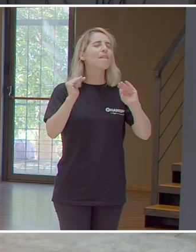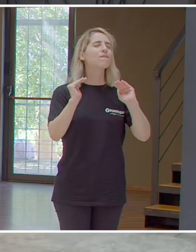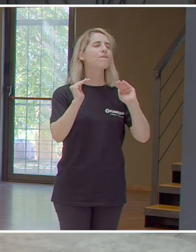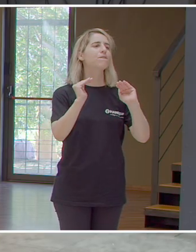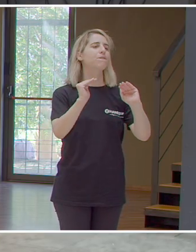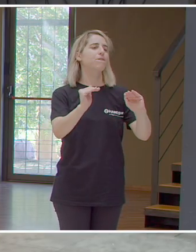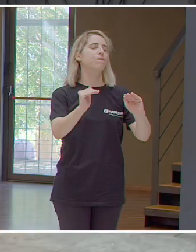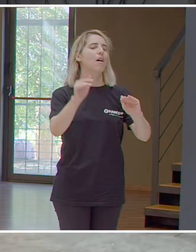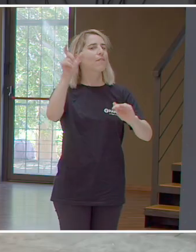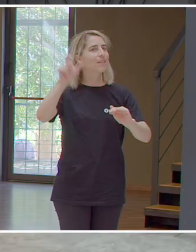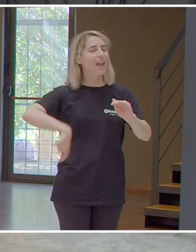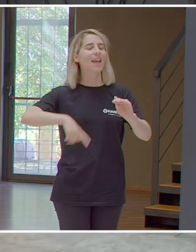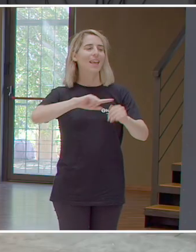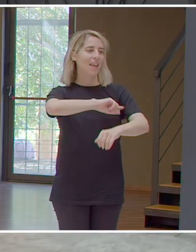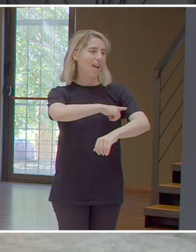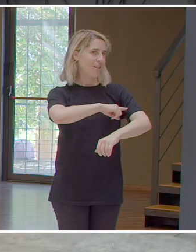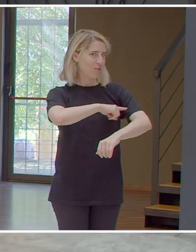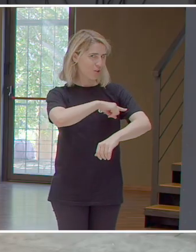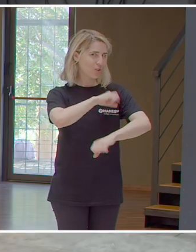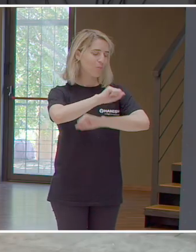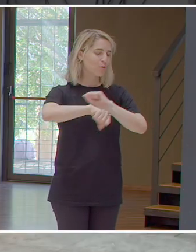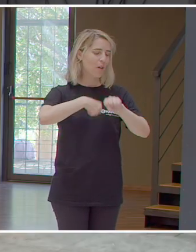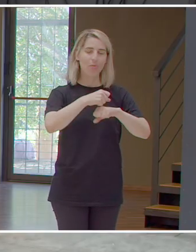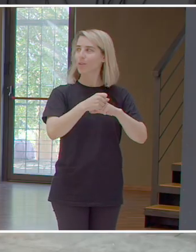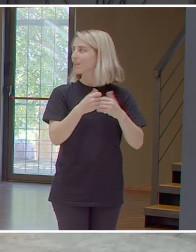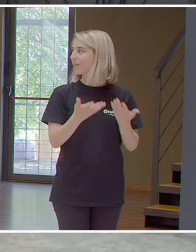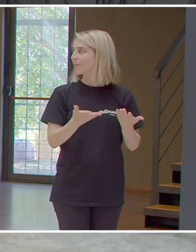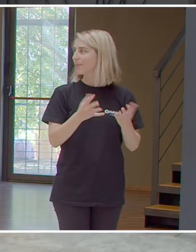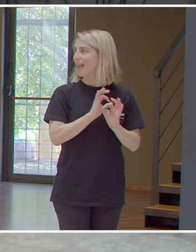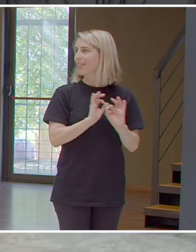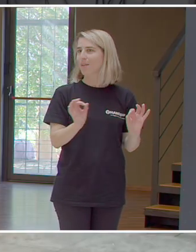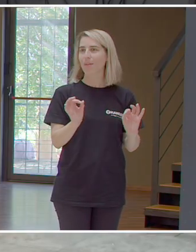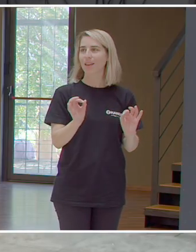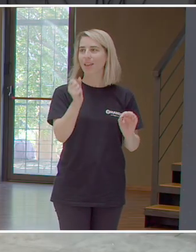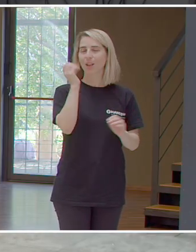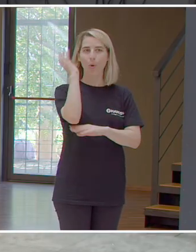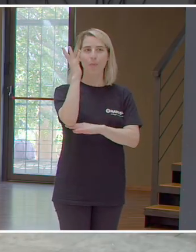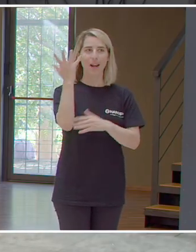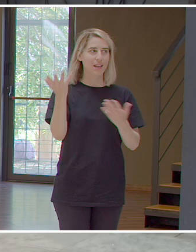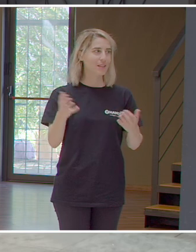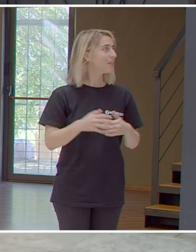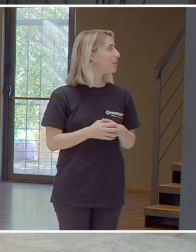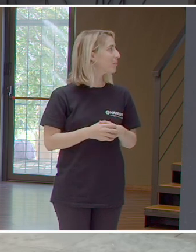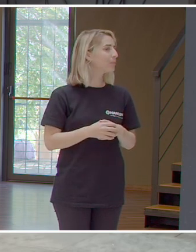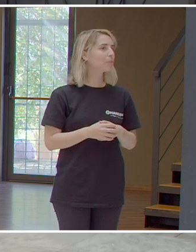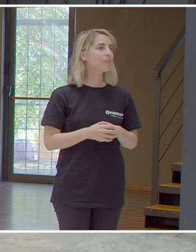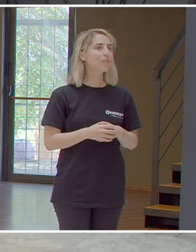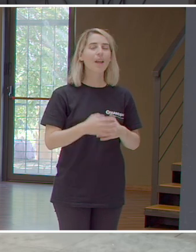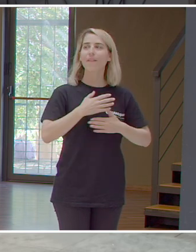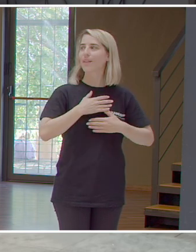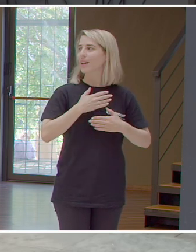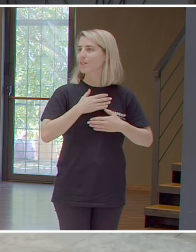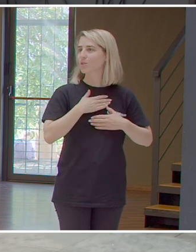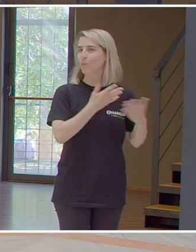a pathologist and plant-based health advocate. We're ready to listen to your speech. Thank you so much for introducing me, and thank you so much